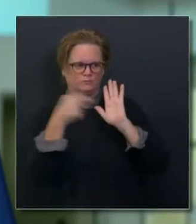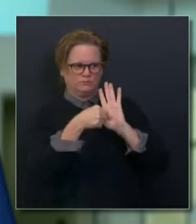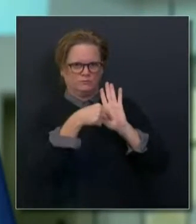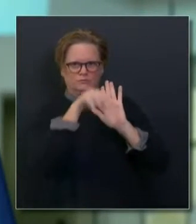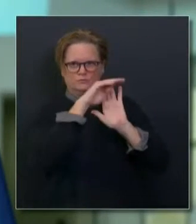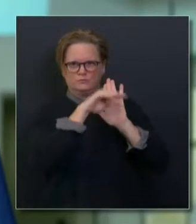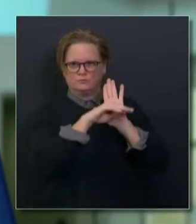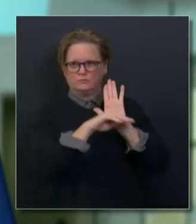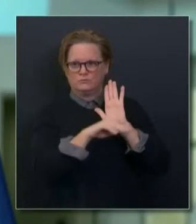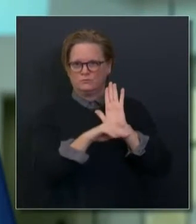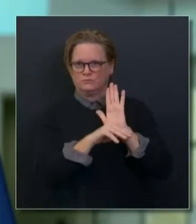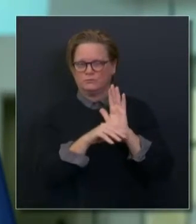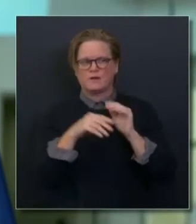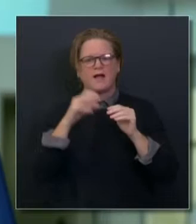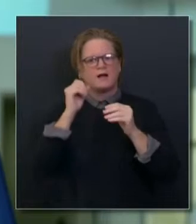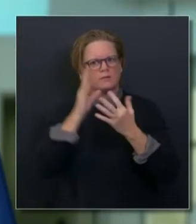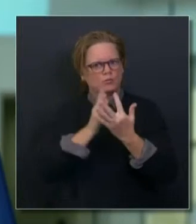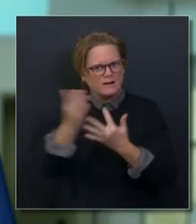Thank you. Next question.